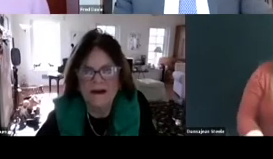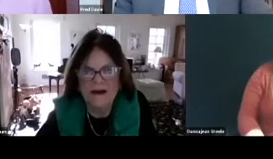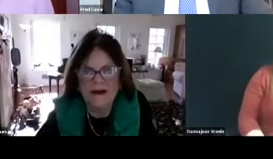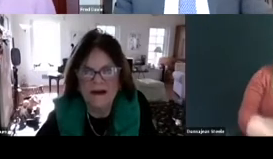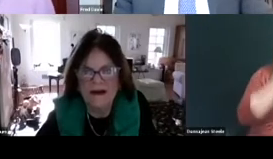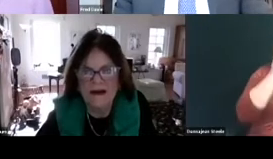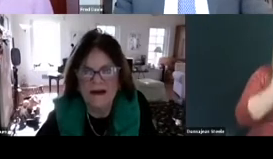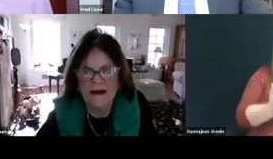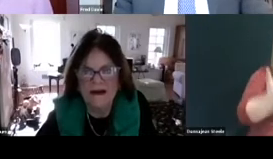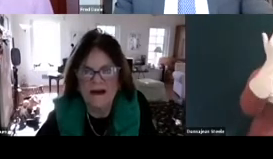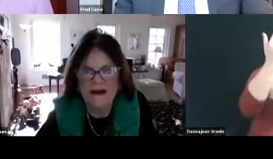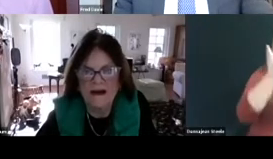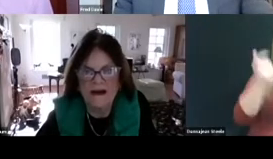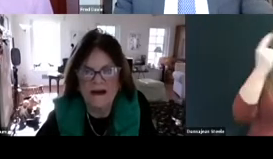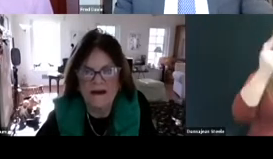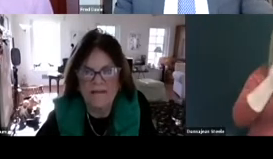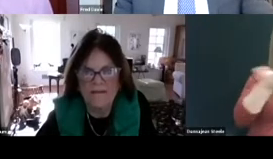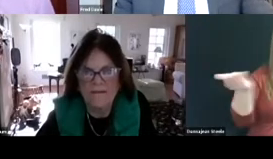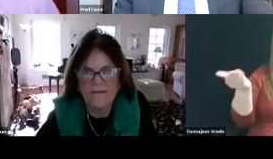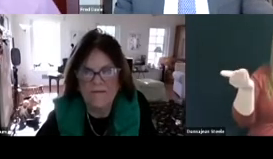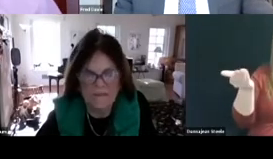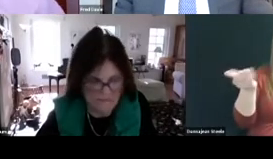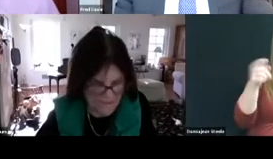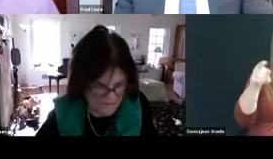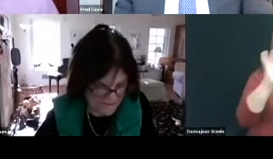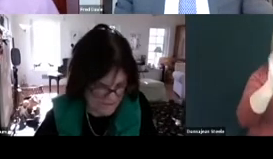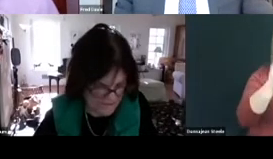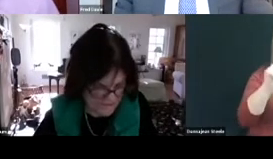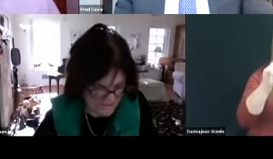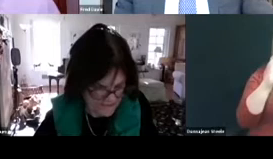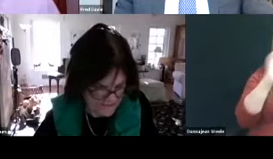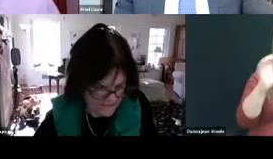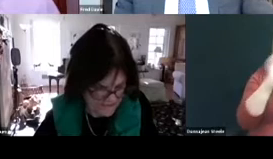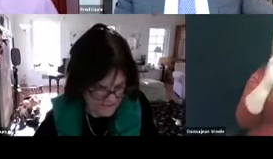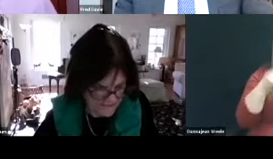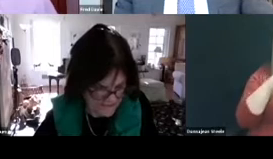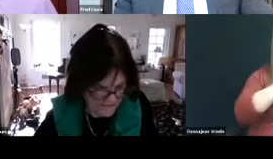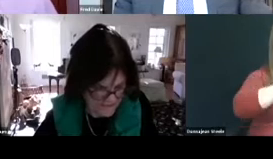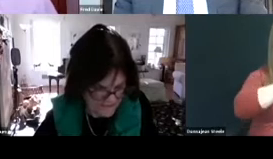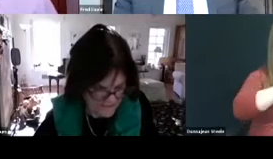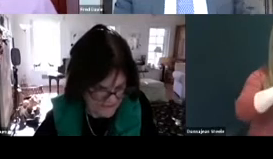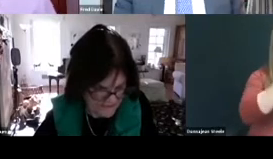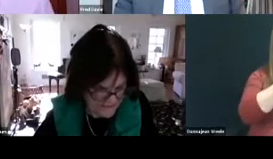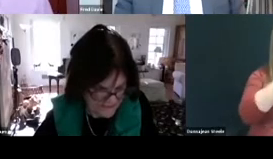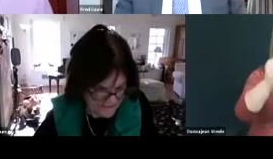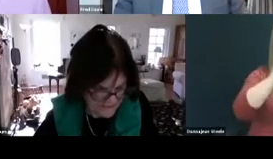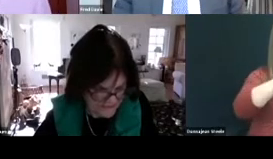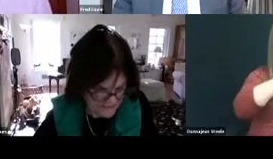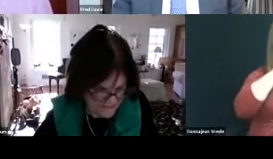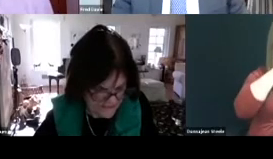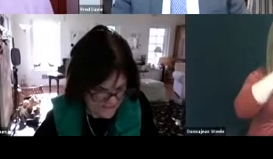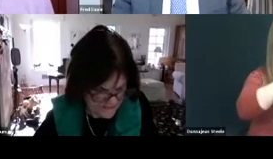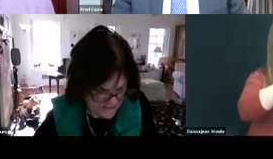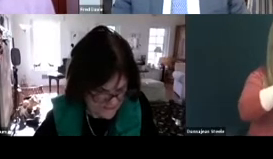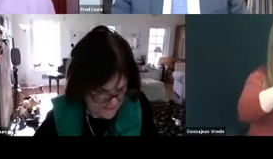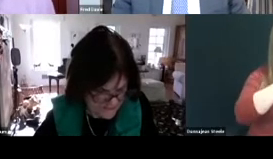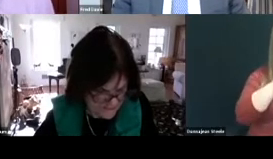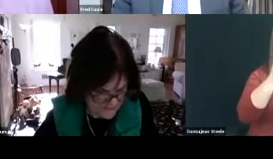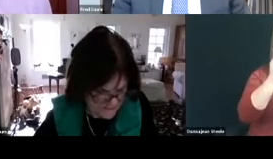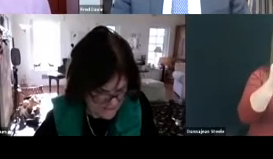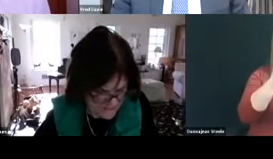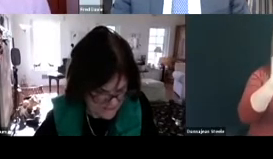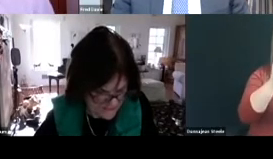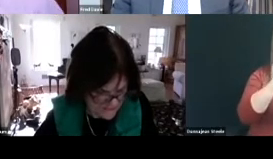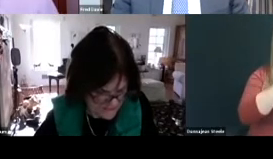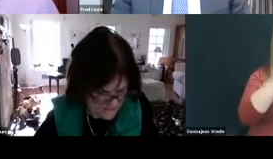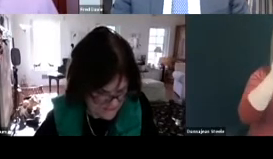good morning, everybody, and welcome to this civic conversation on police reform and public safety. I'm Ben Max, the